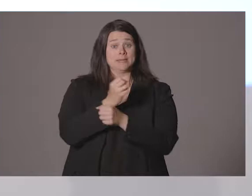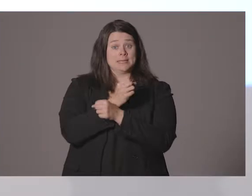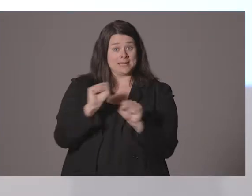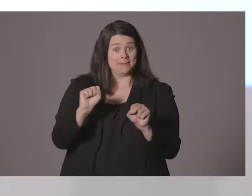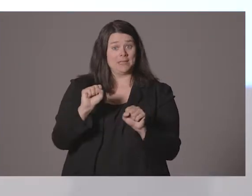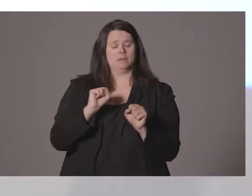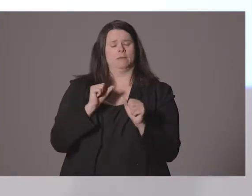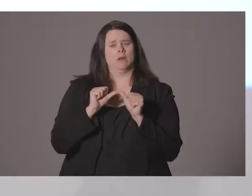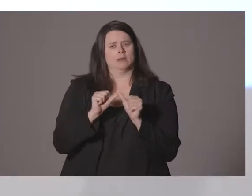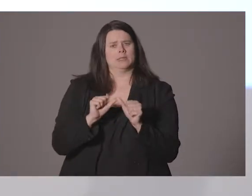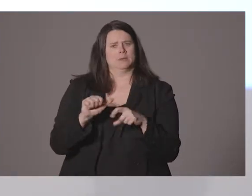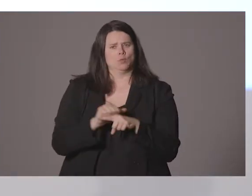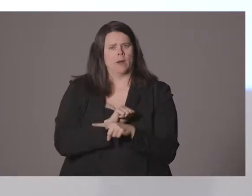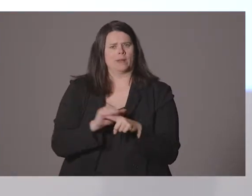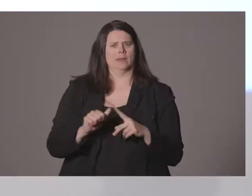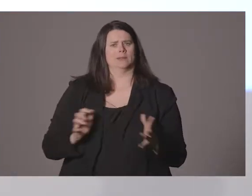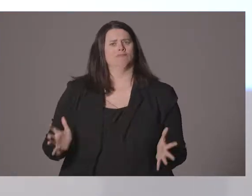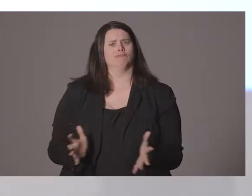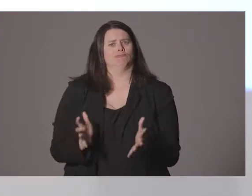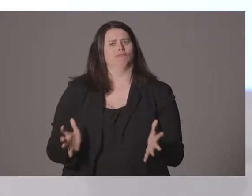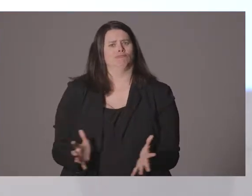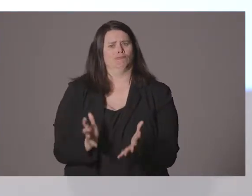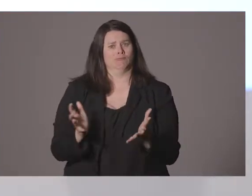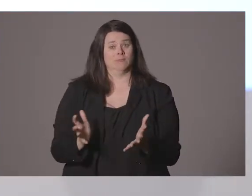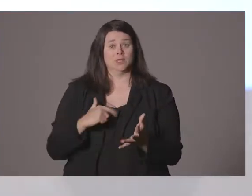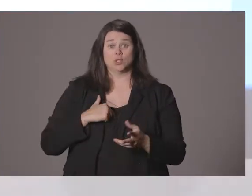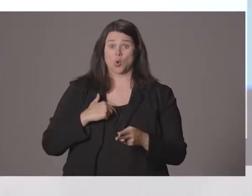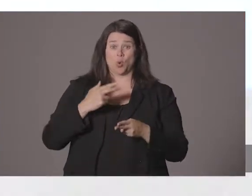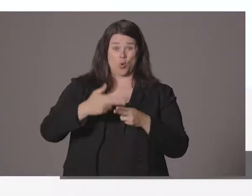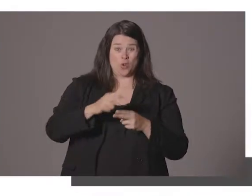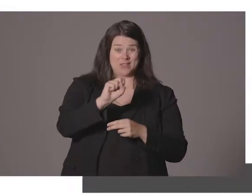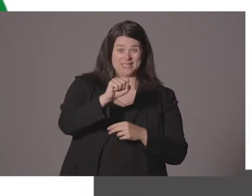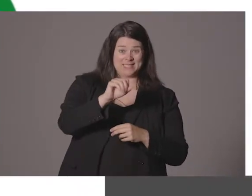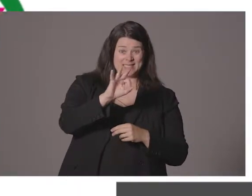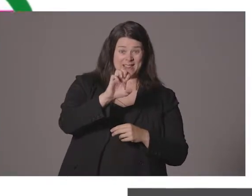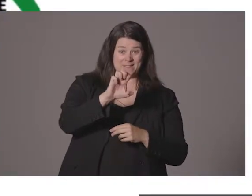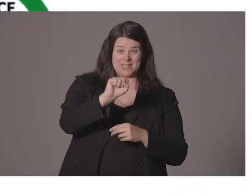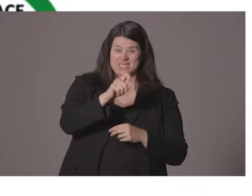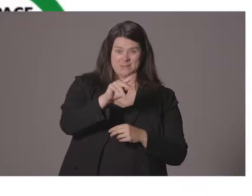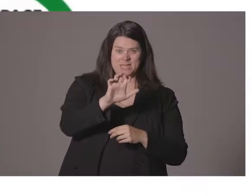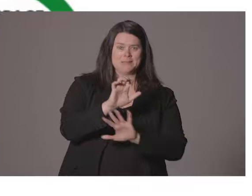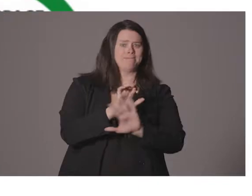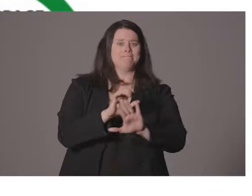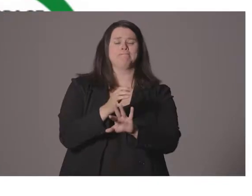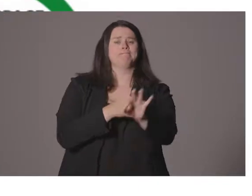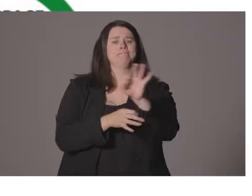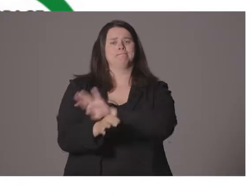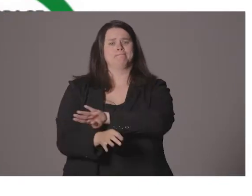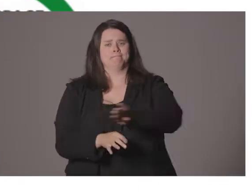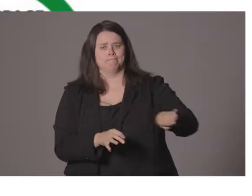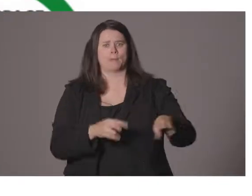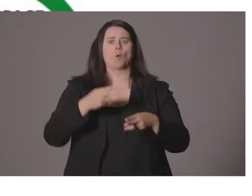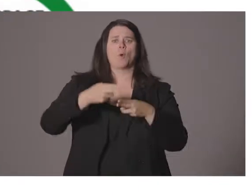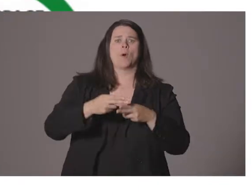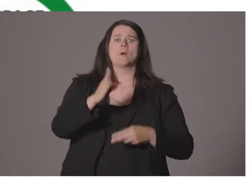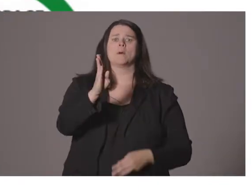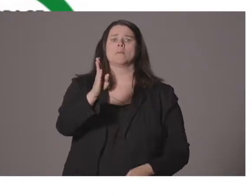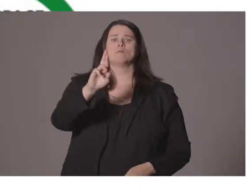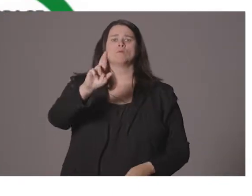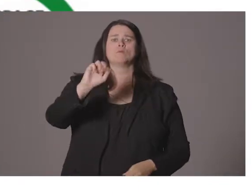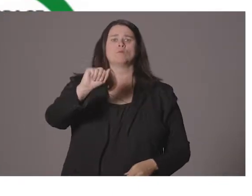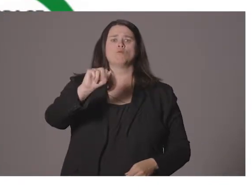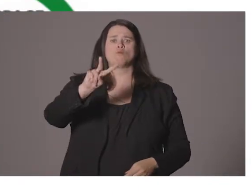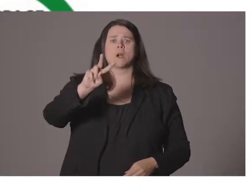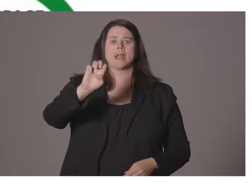that we're constantly practicing and cultivating. So for that reason, I actually call it brave space. Because being